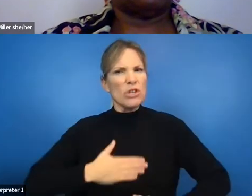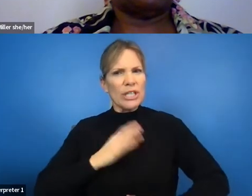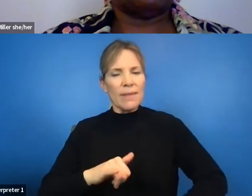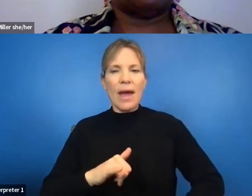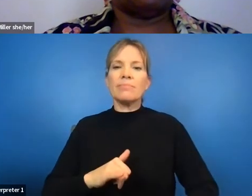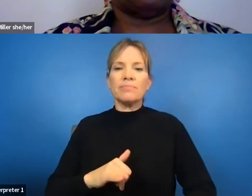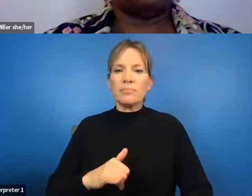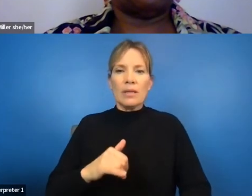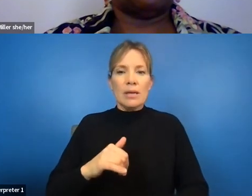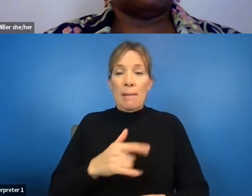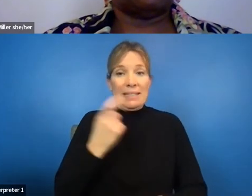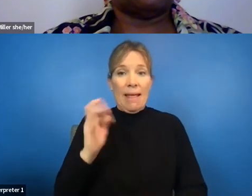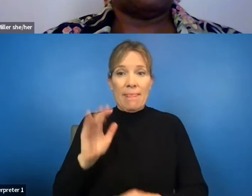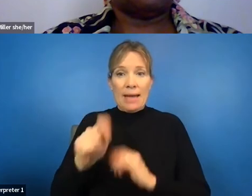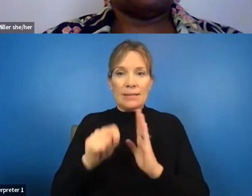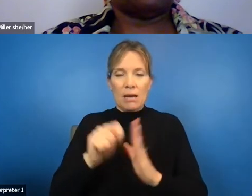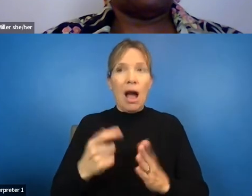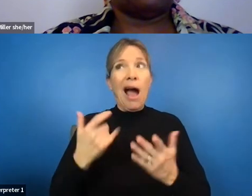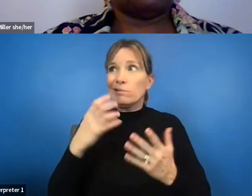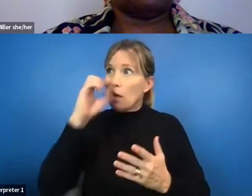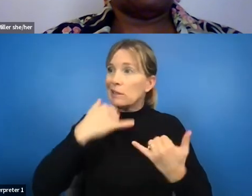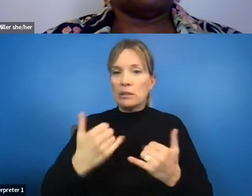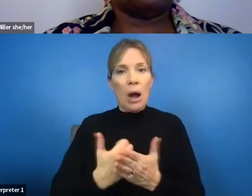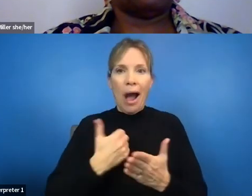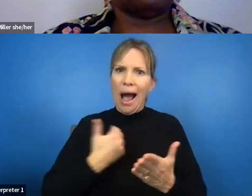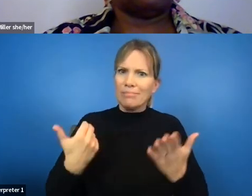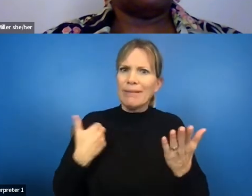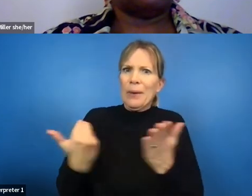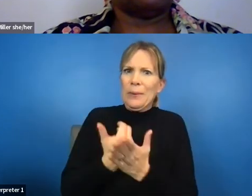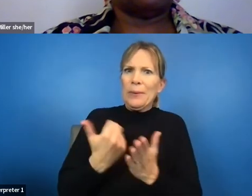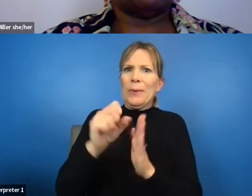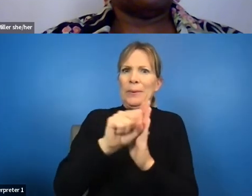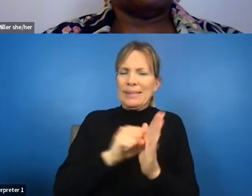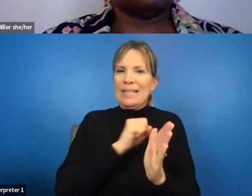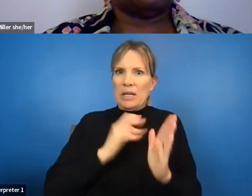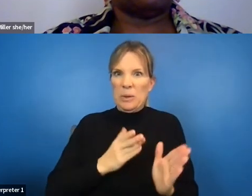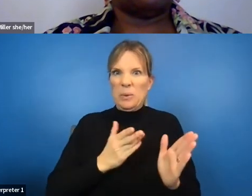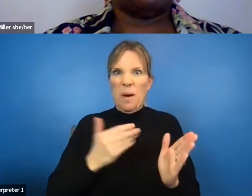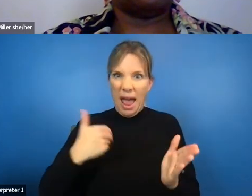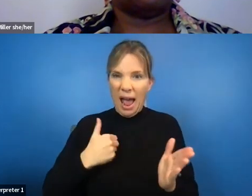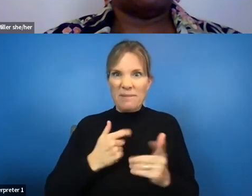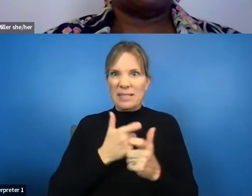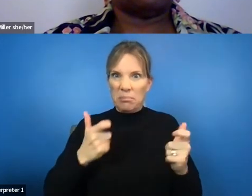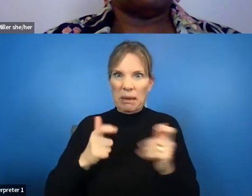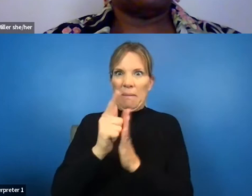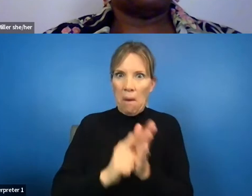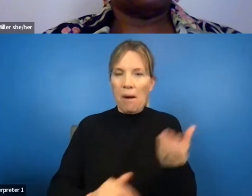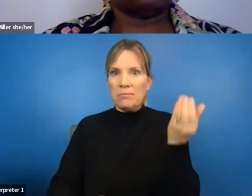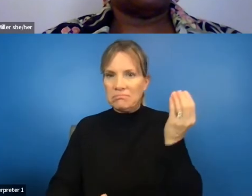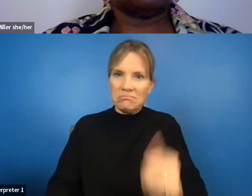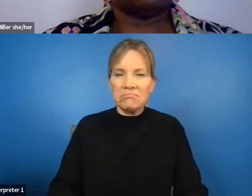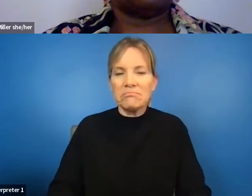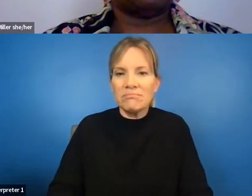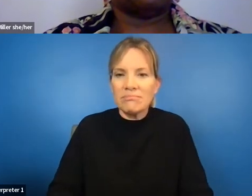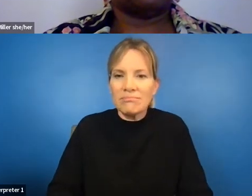as a relatively at then, and I guess still now, a new state senator to carry this piece of legislation.